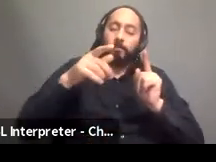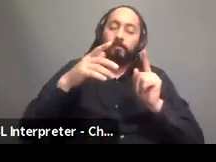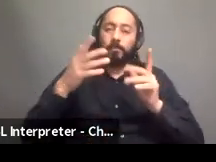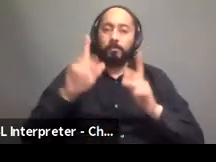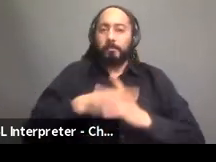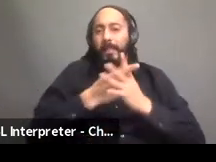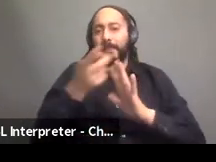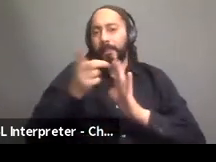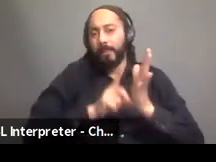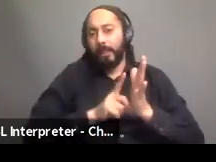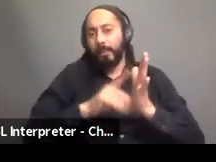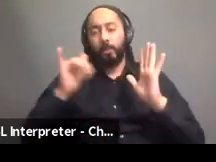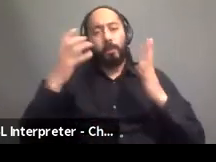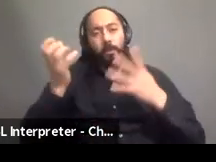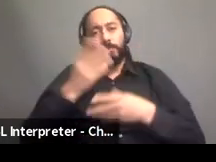off with that.